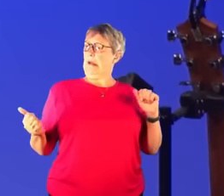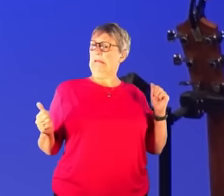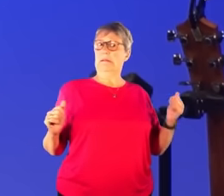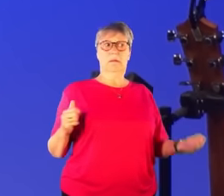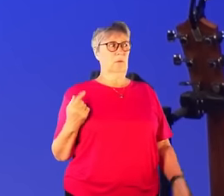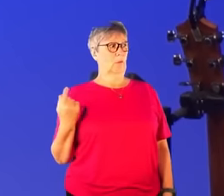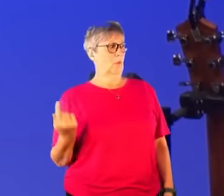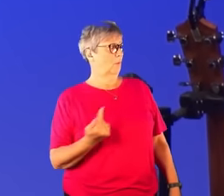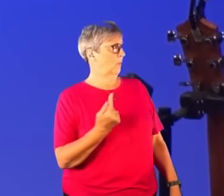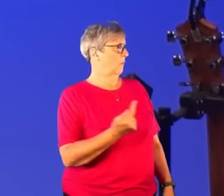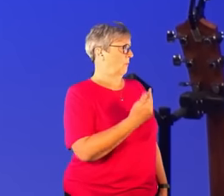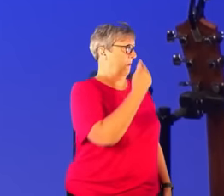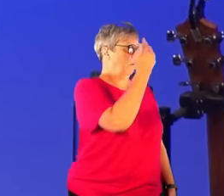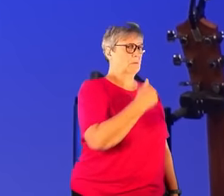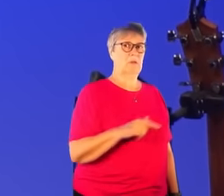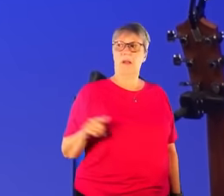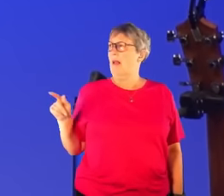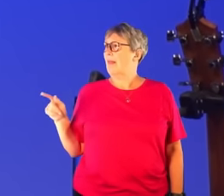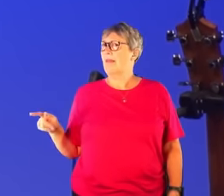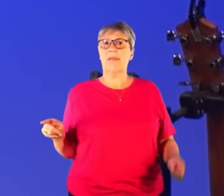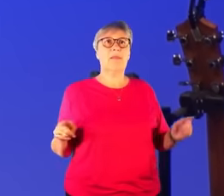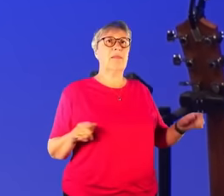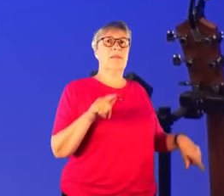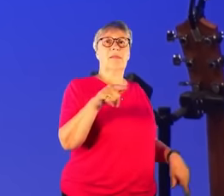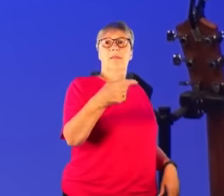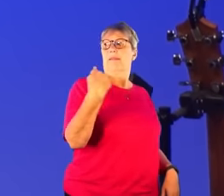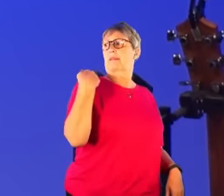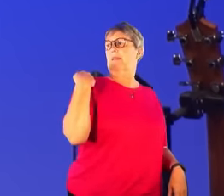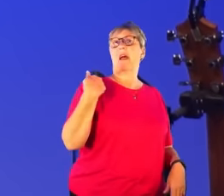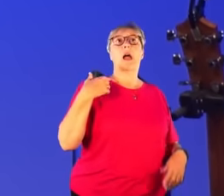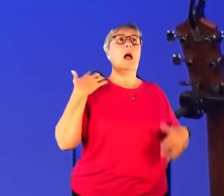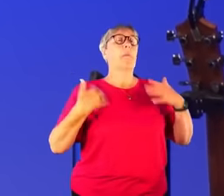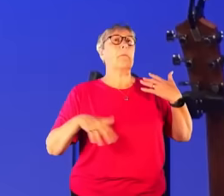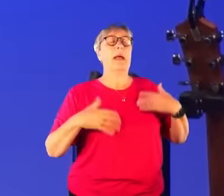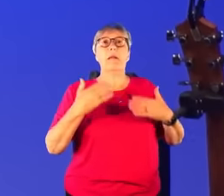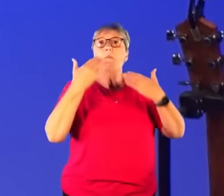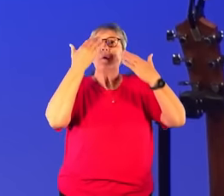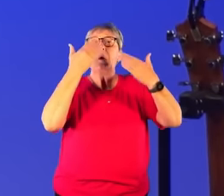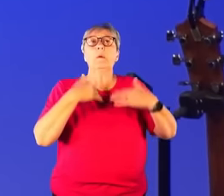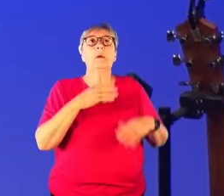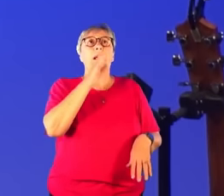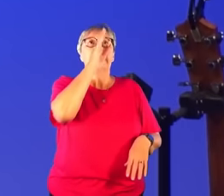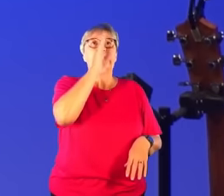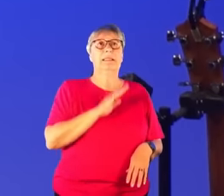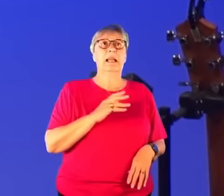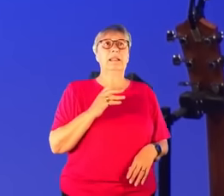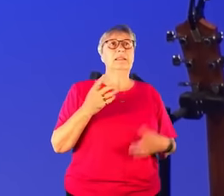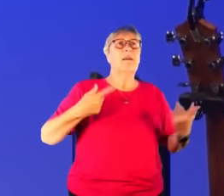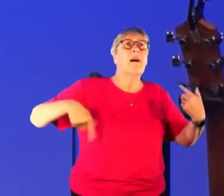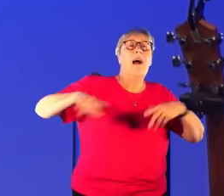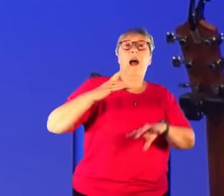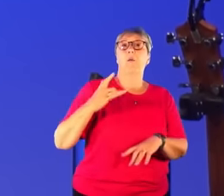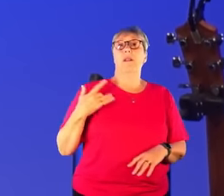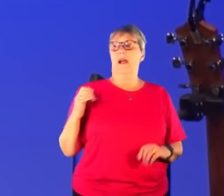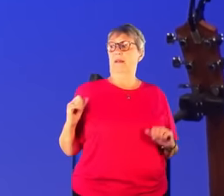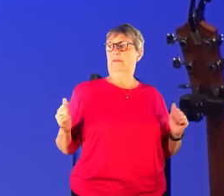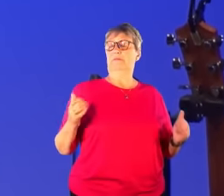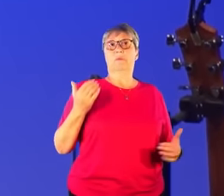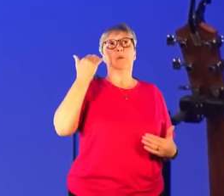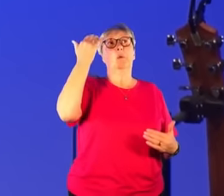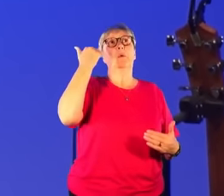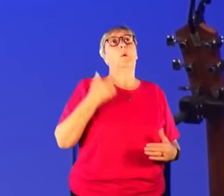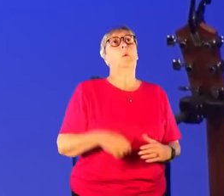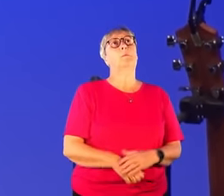to, what hurts, what pains, what sadness has happened in our lives.